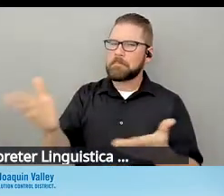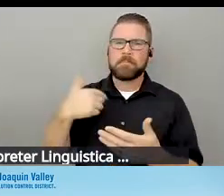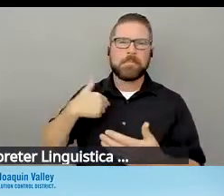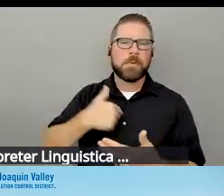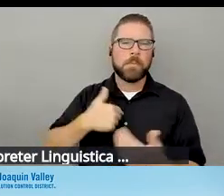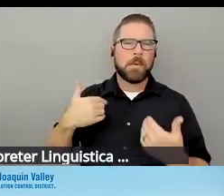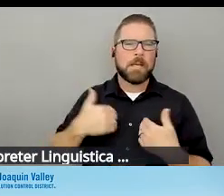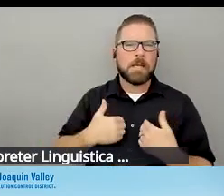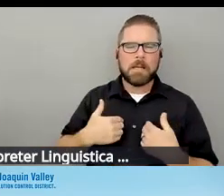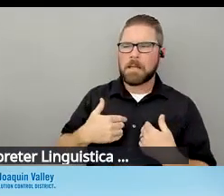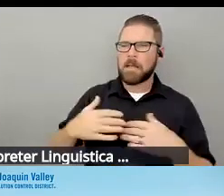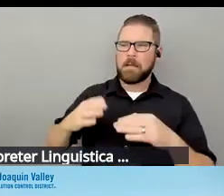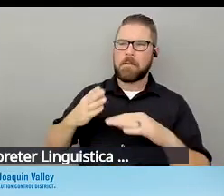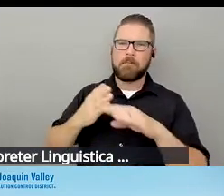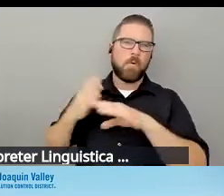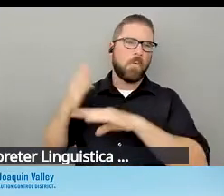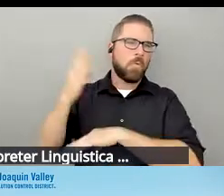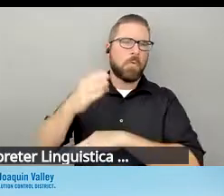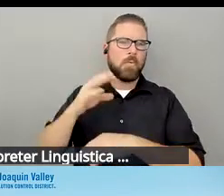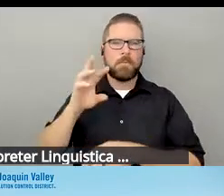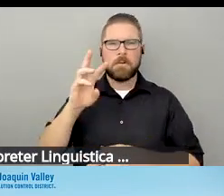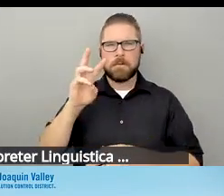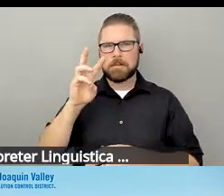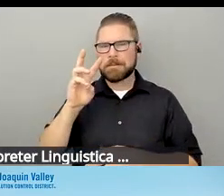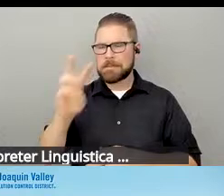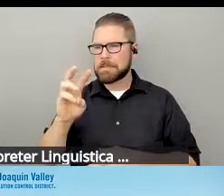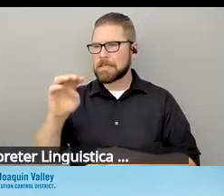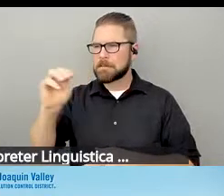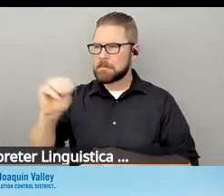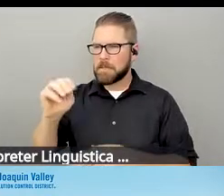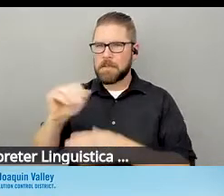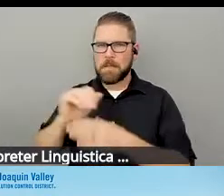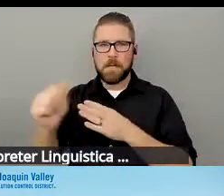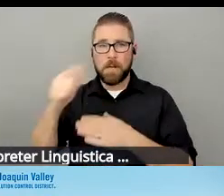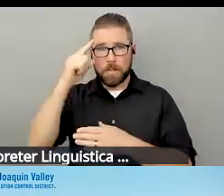million for the locomotive sitting.